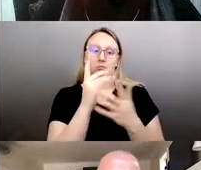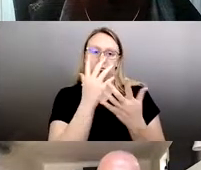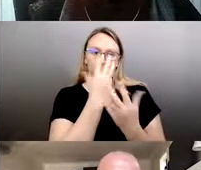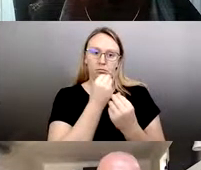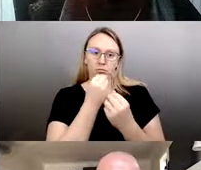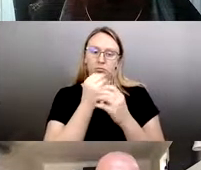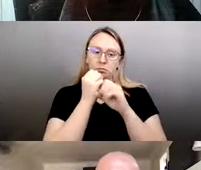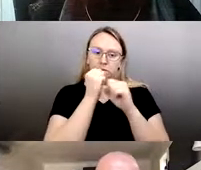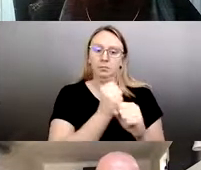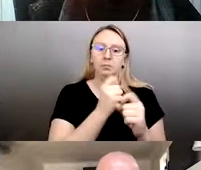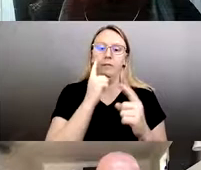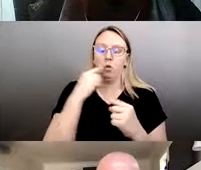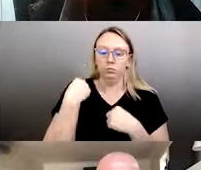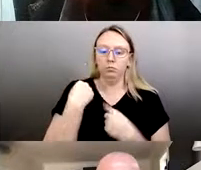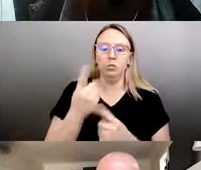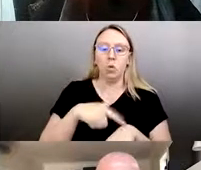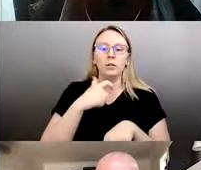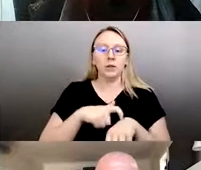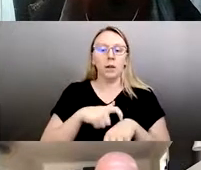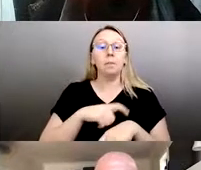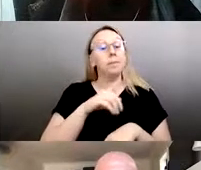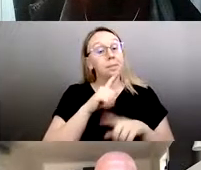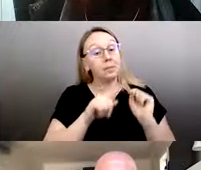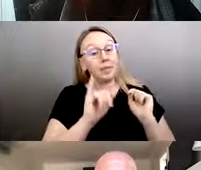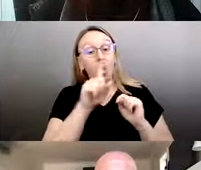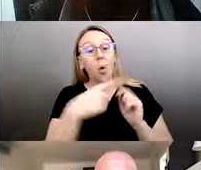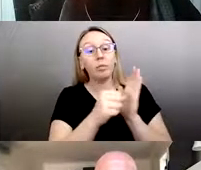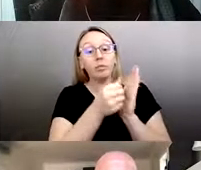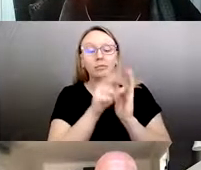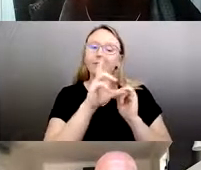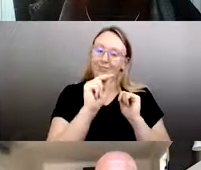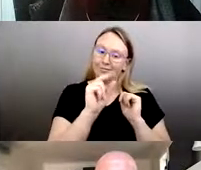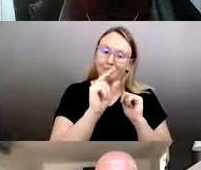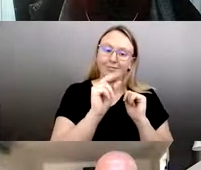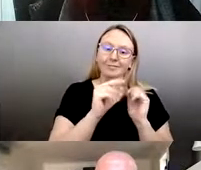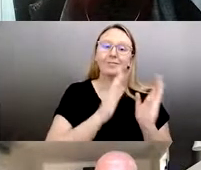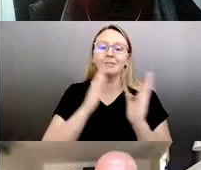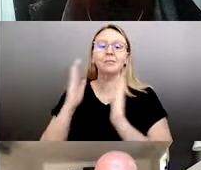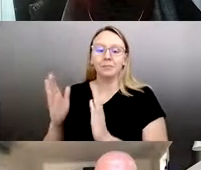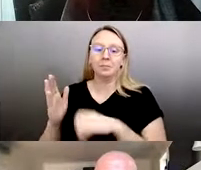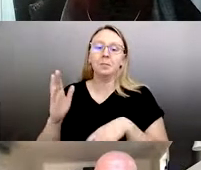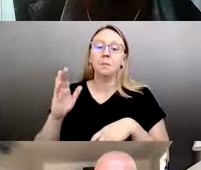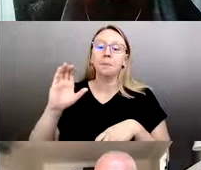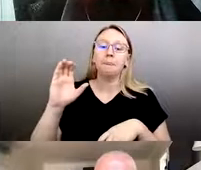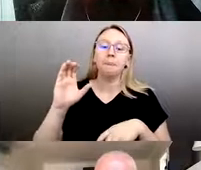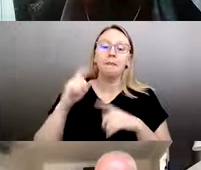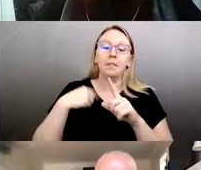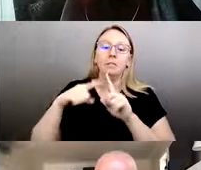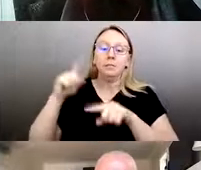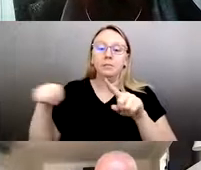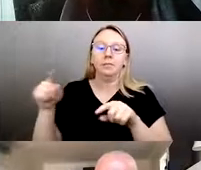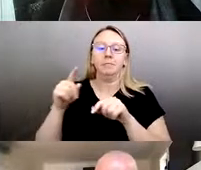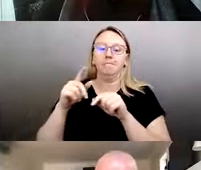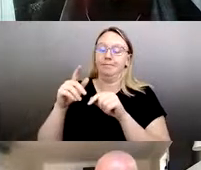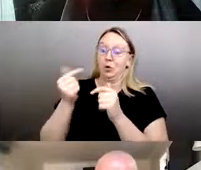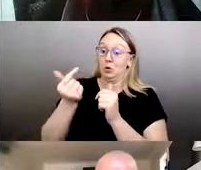only monumental sculptor represented in Chicago's myriad green spaces, whose home is now preserved as a HAHS site.